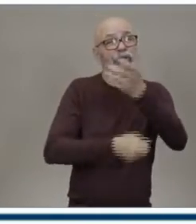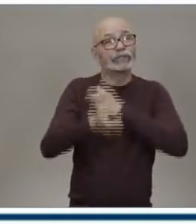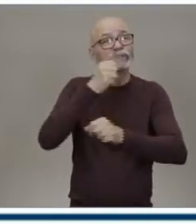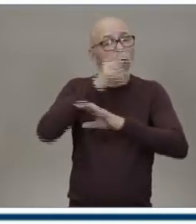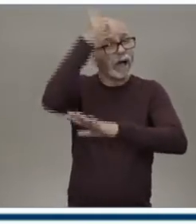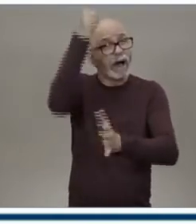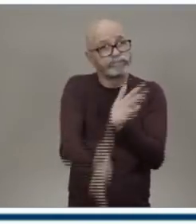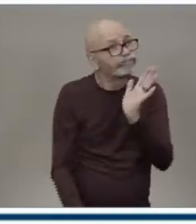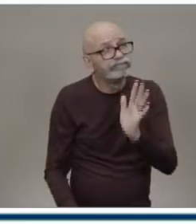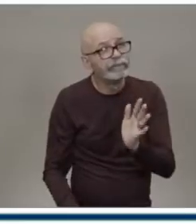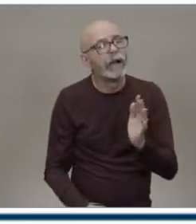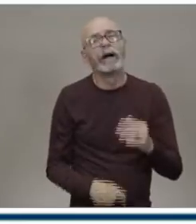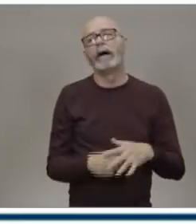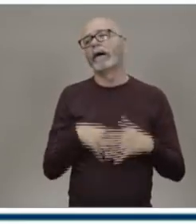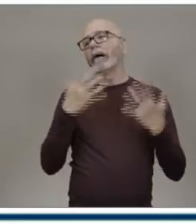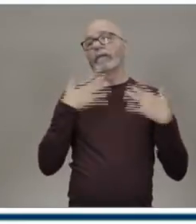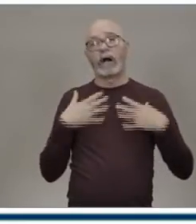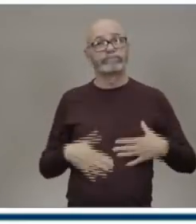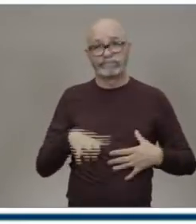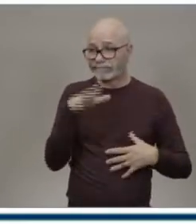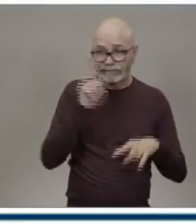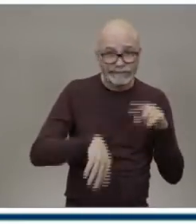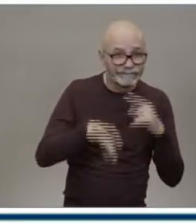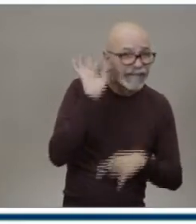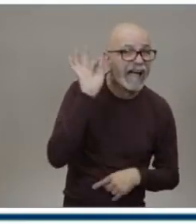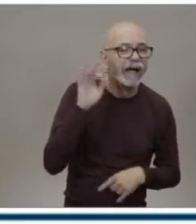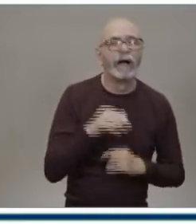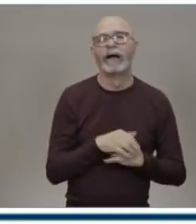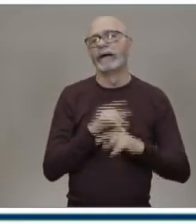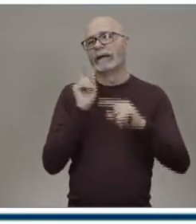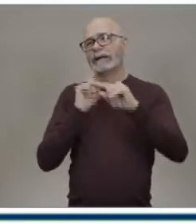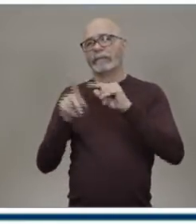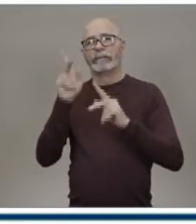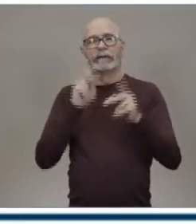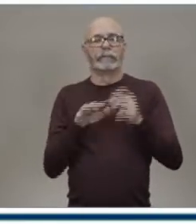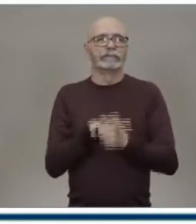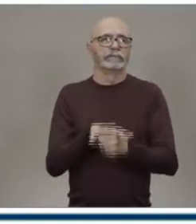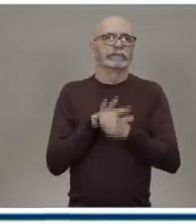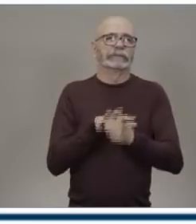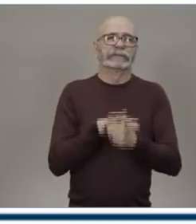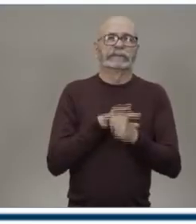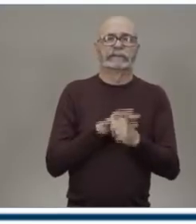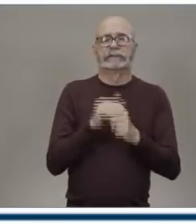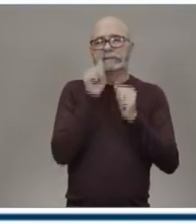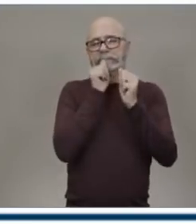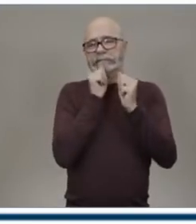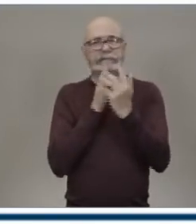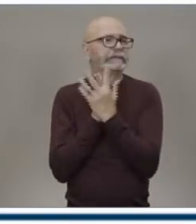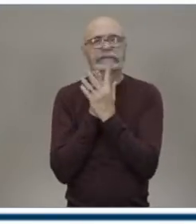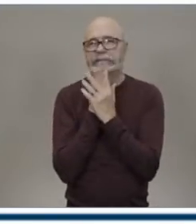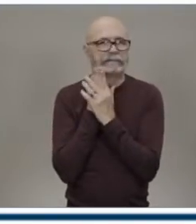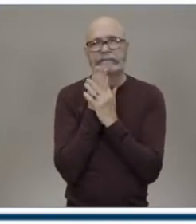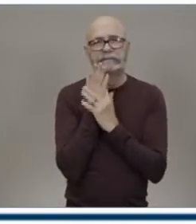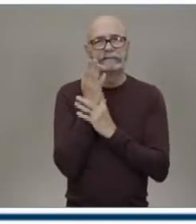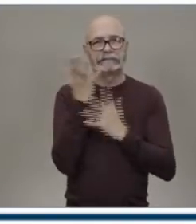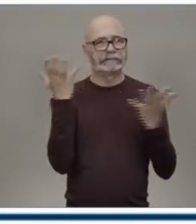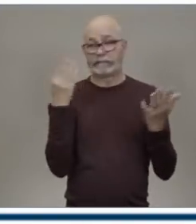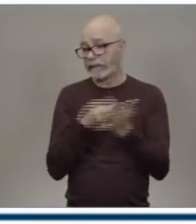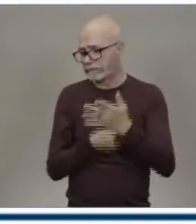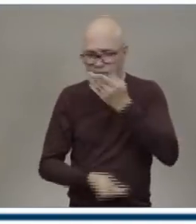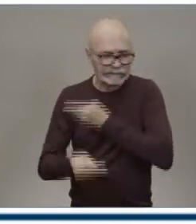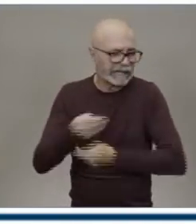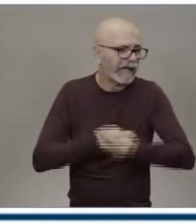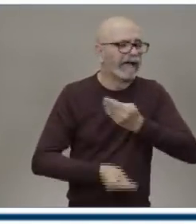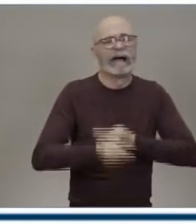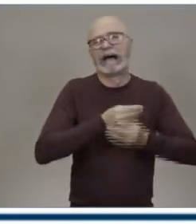Fundy. And let's not forget the personal and economic stress and hardship the pandemic has caused. This has been a year